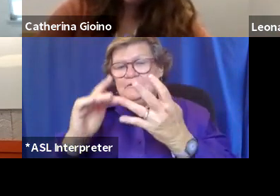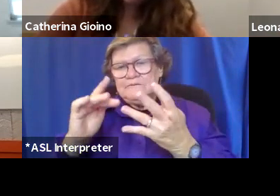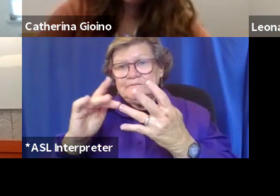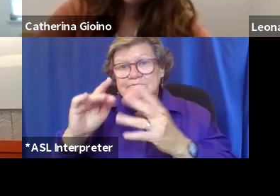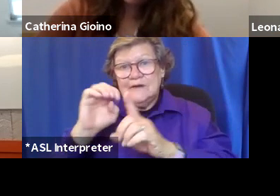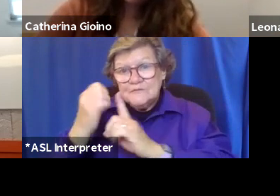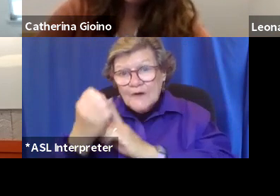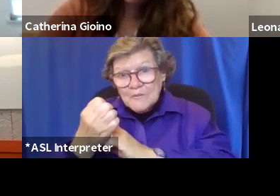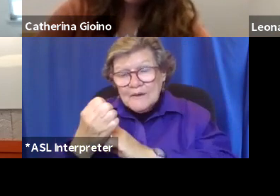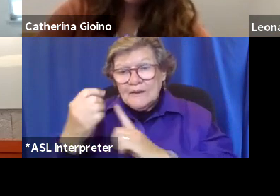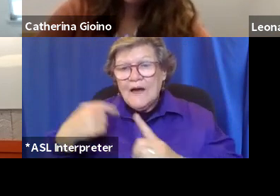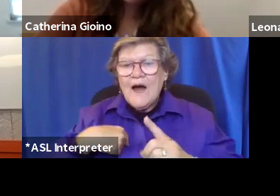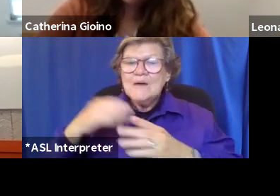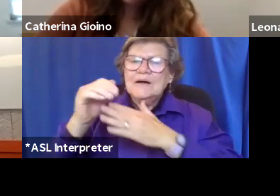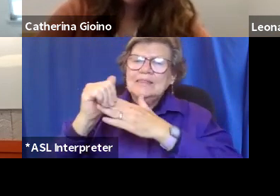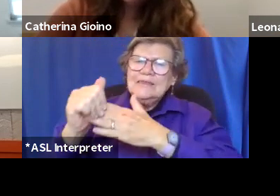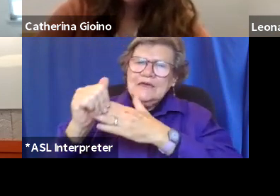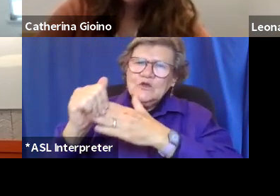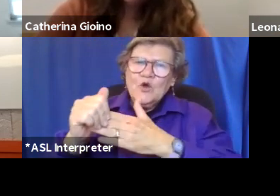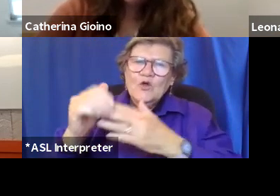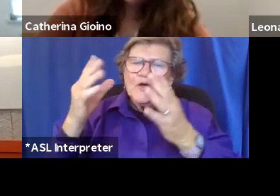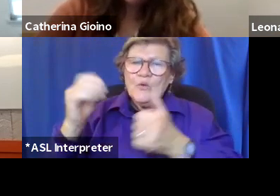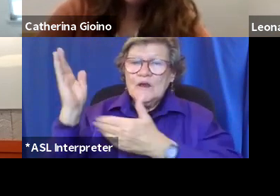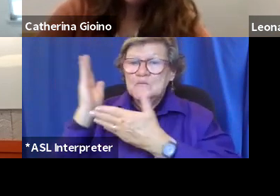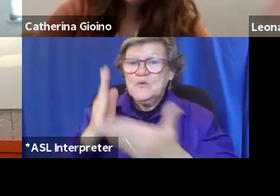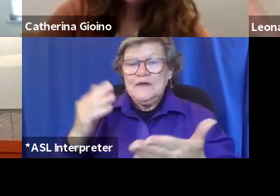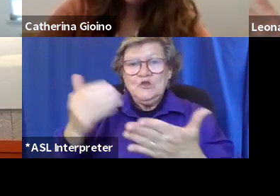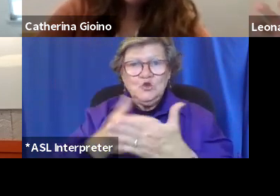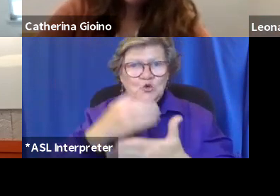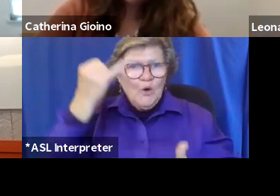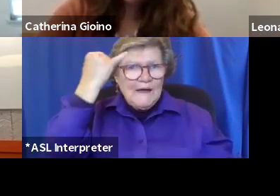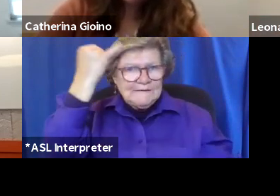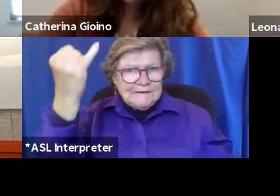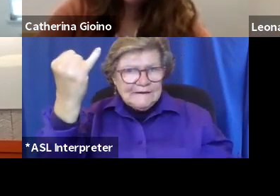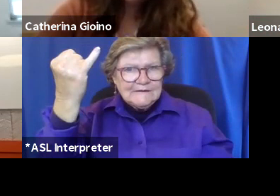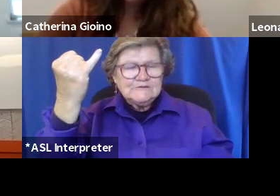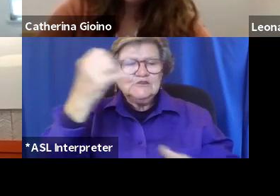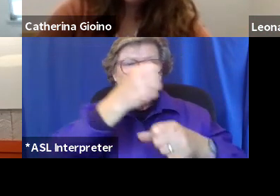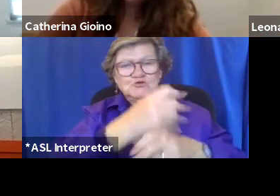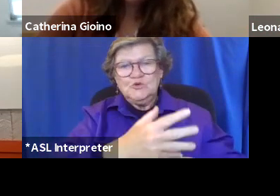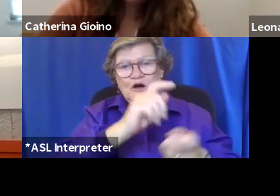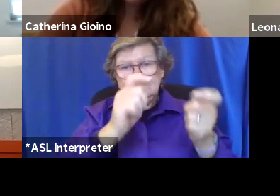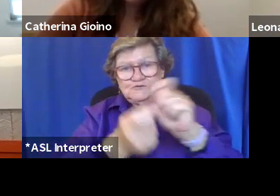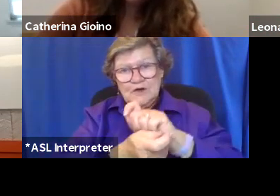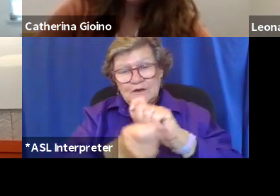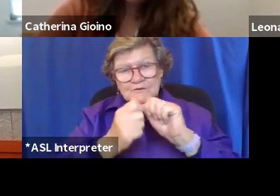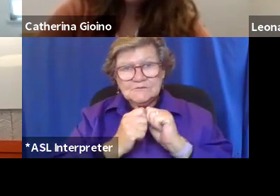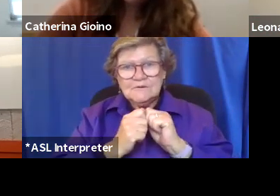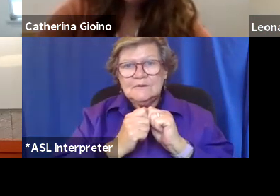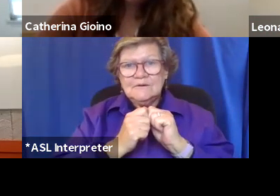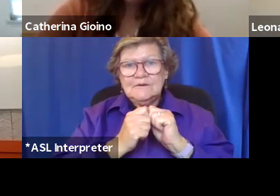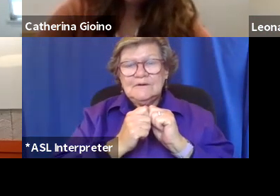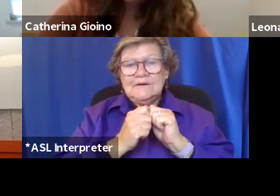a leader that wants to bring in these new innovative ideas to drive towards change. I'm also a leader that understands that these issues